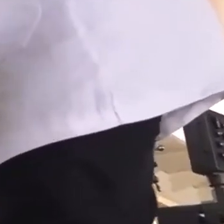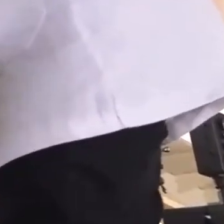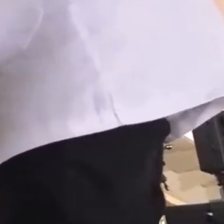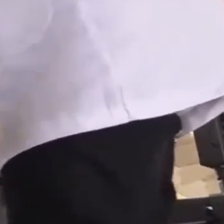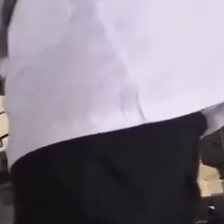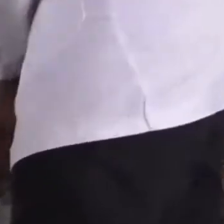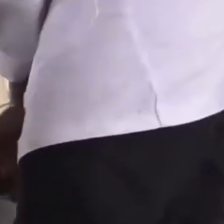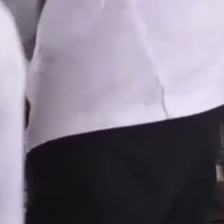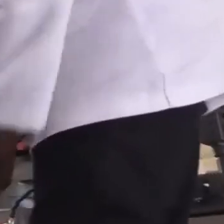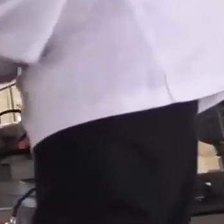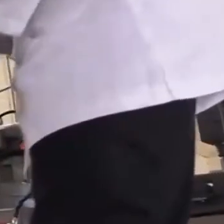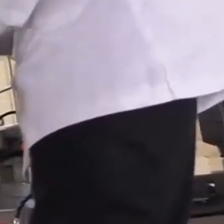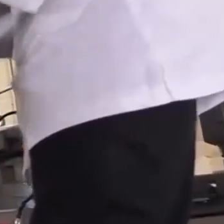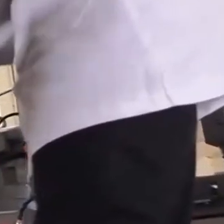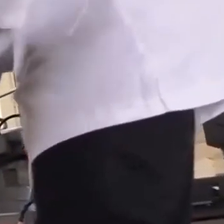technical staff.